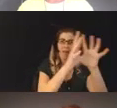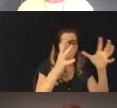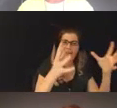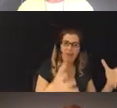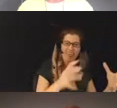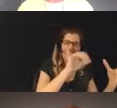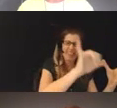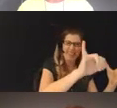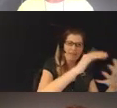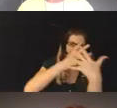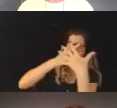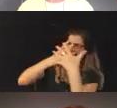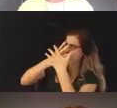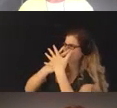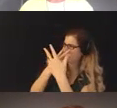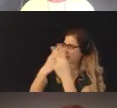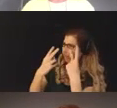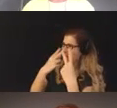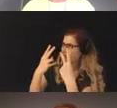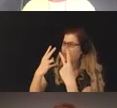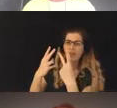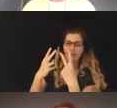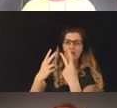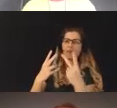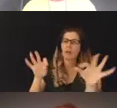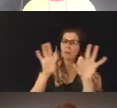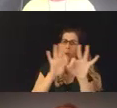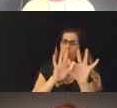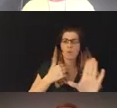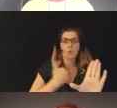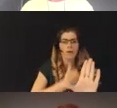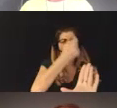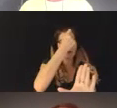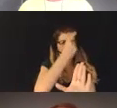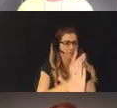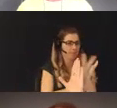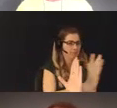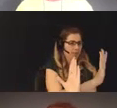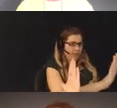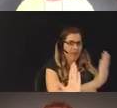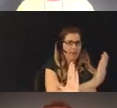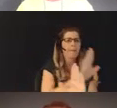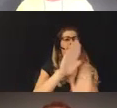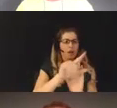everything. So we need to make a huge effort to understand that, since that is their means of understanding.